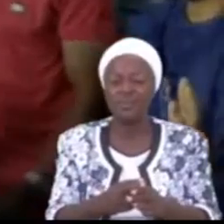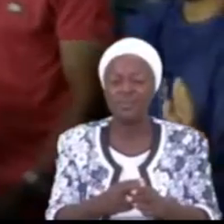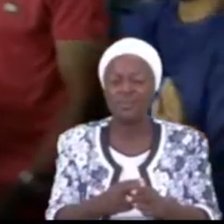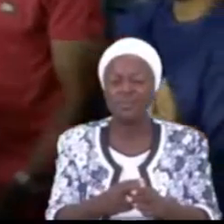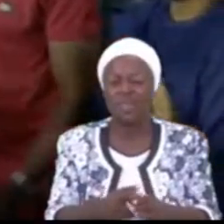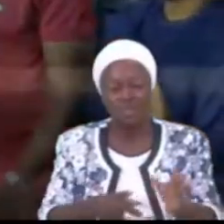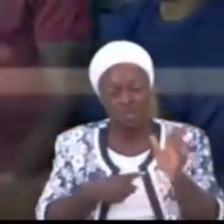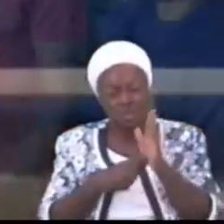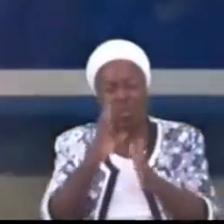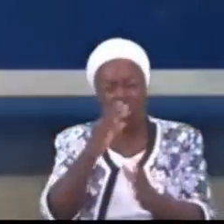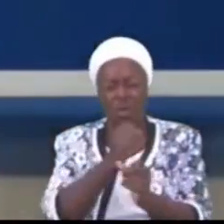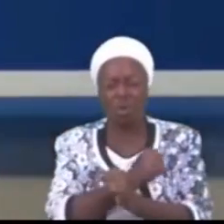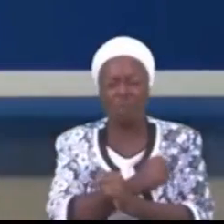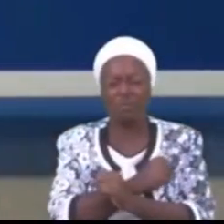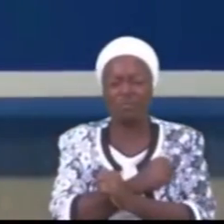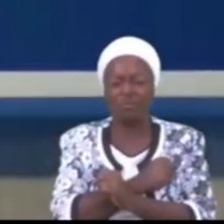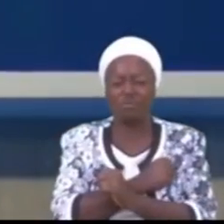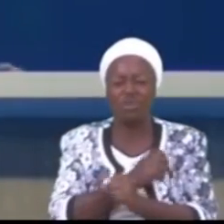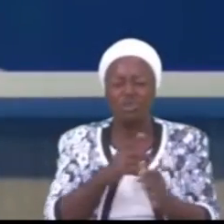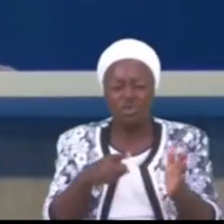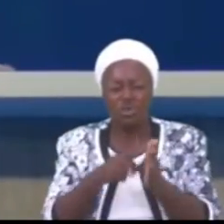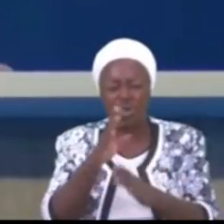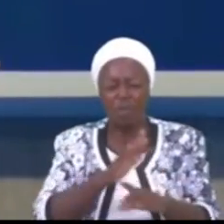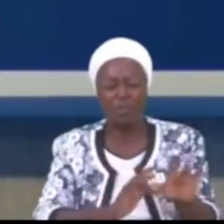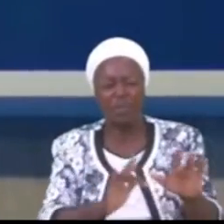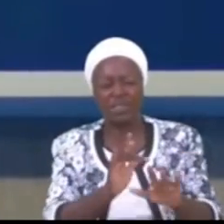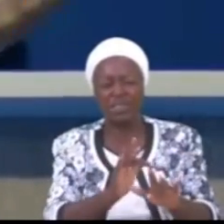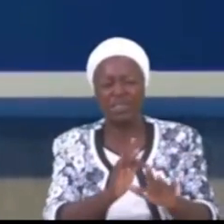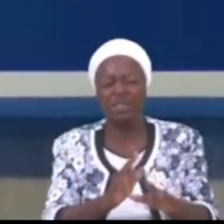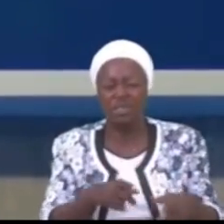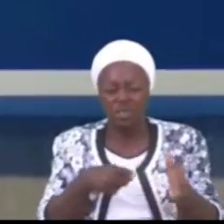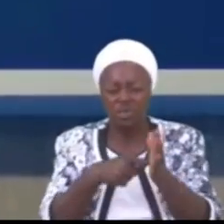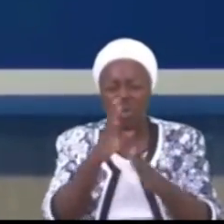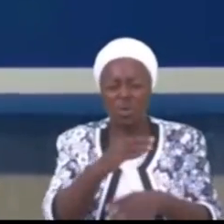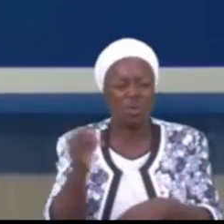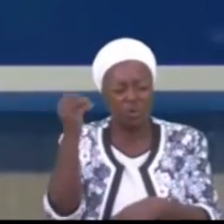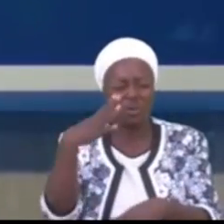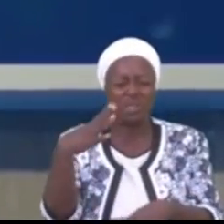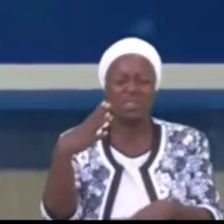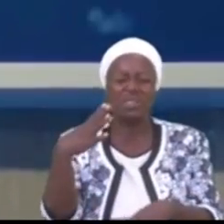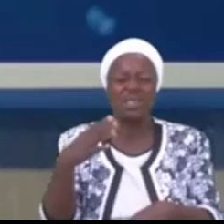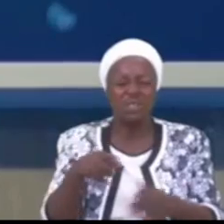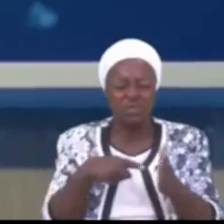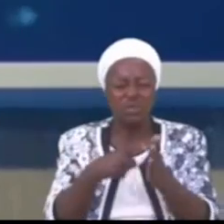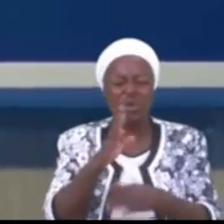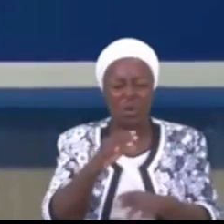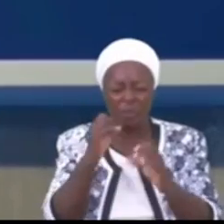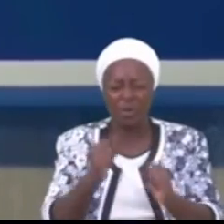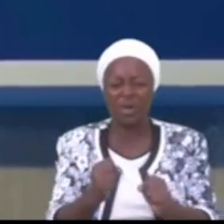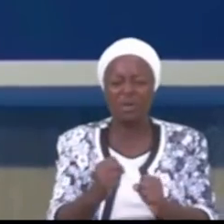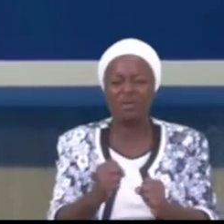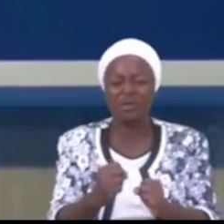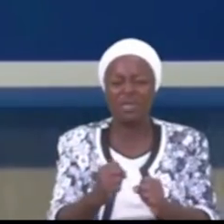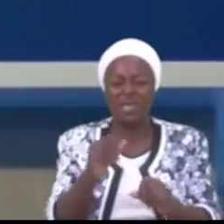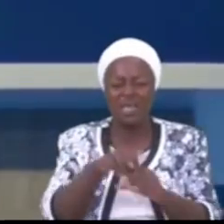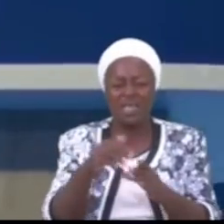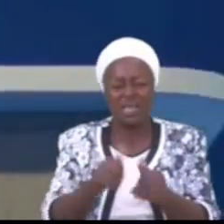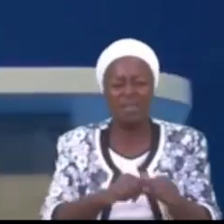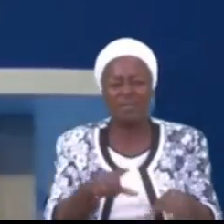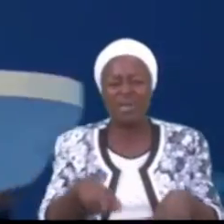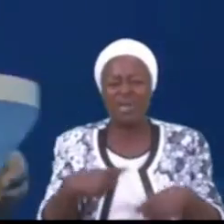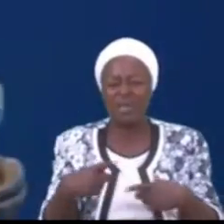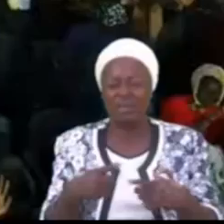Show your love. Show your mercy. Show your grace. Show your power in every